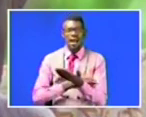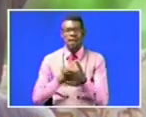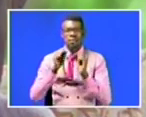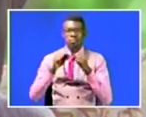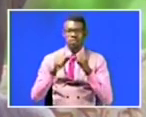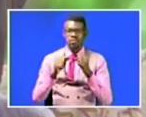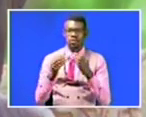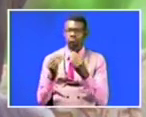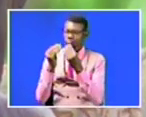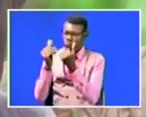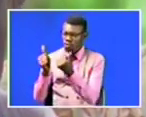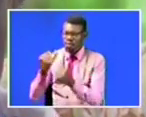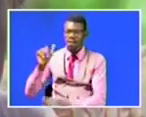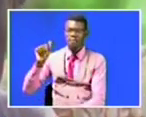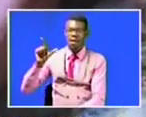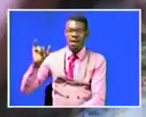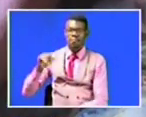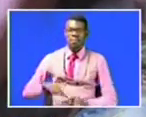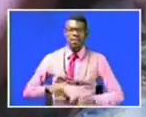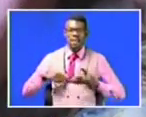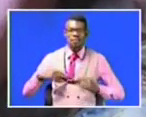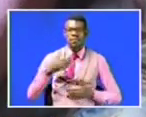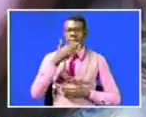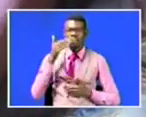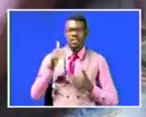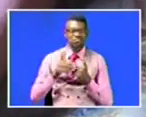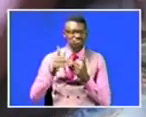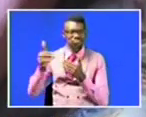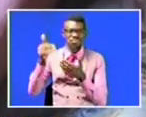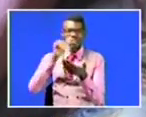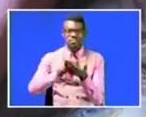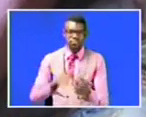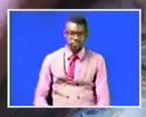be able to live a better life again.